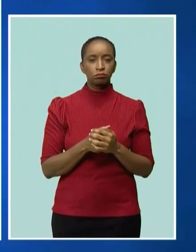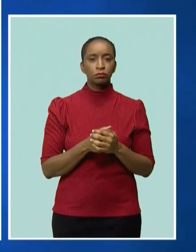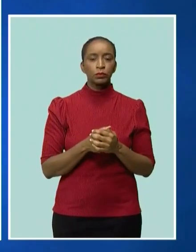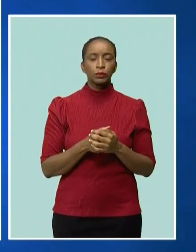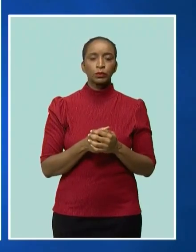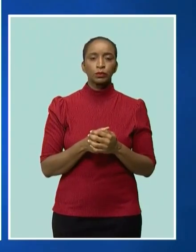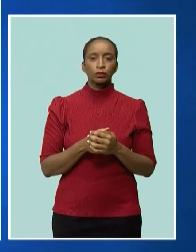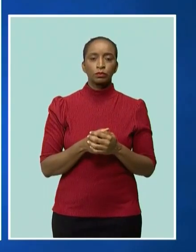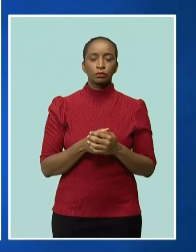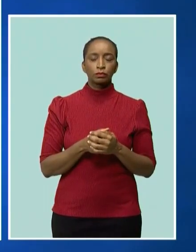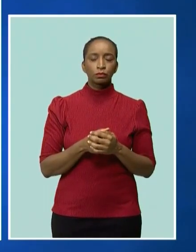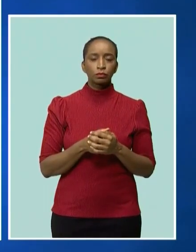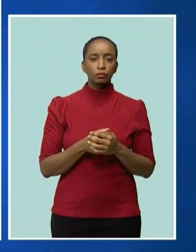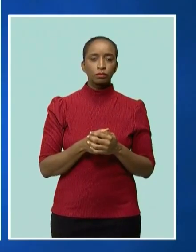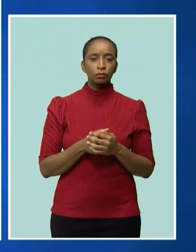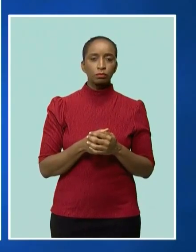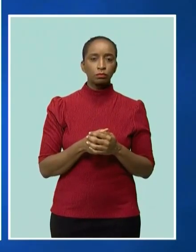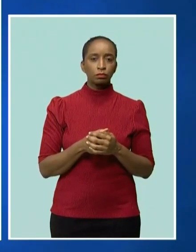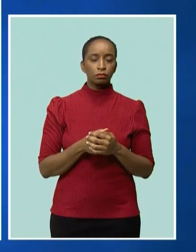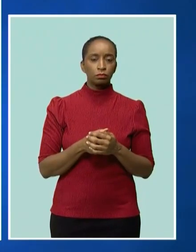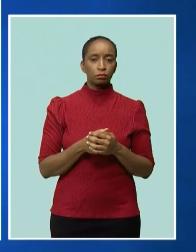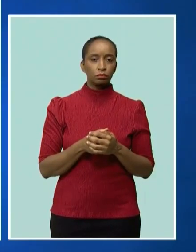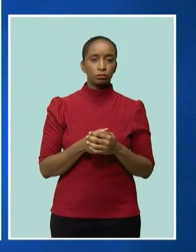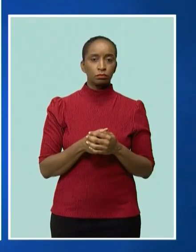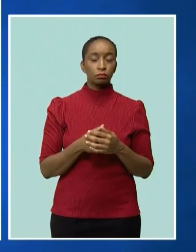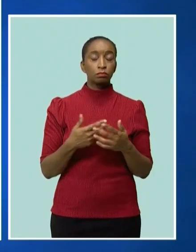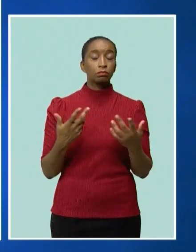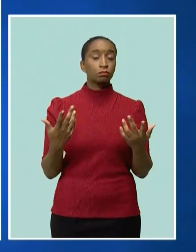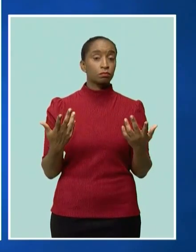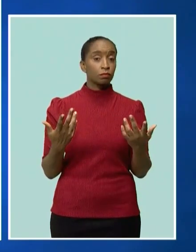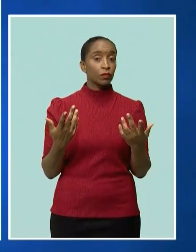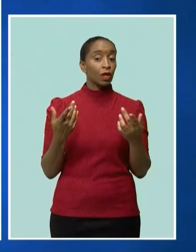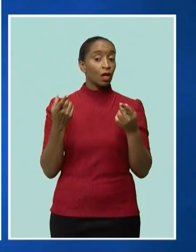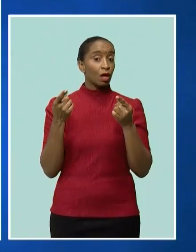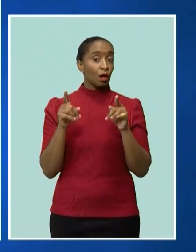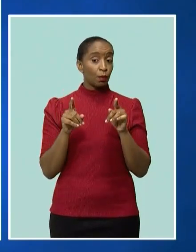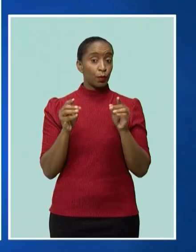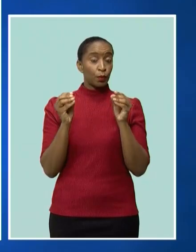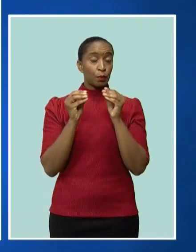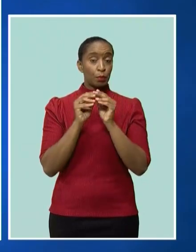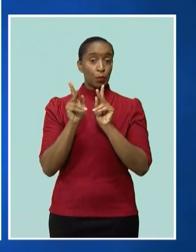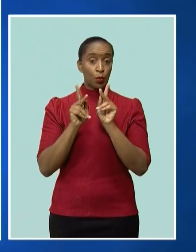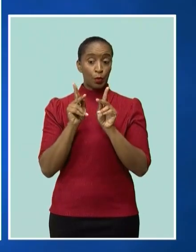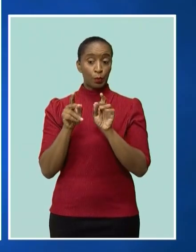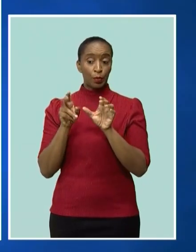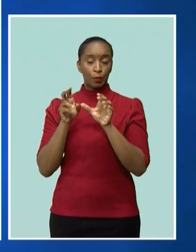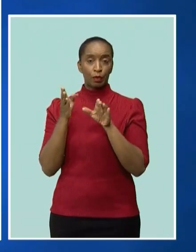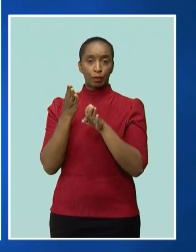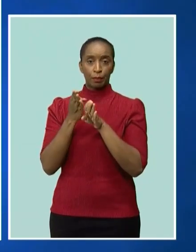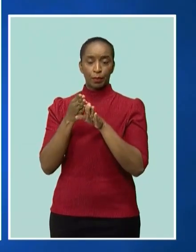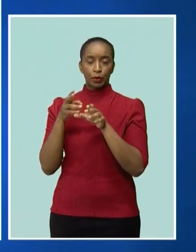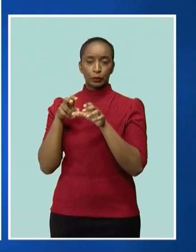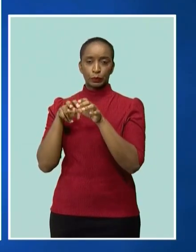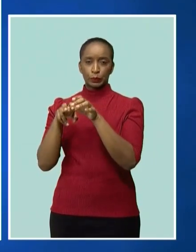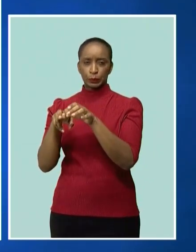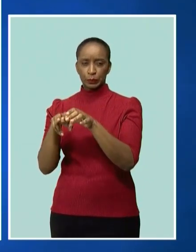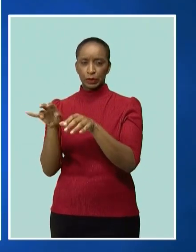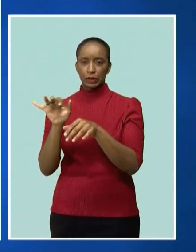accept that the numbers increased at the very time that you place restrictions on